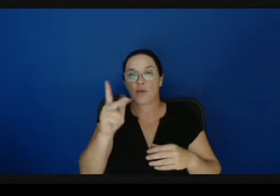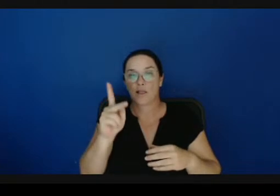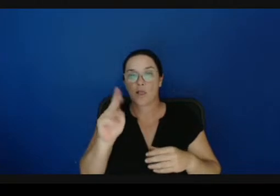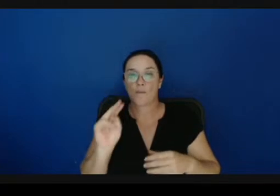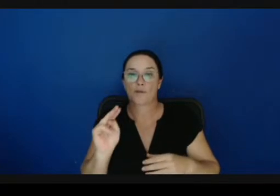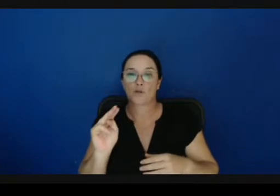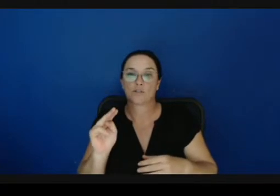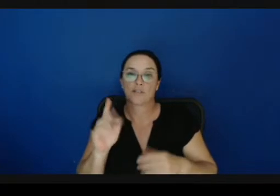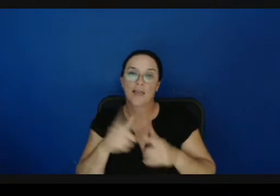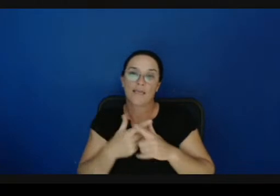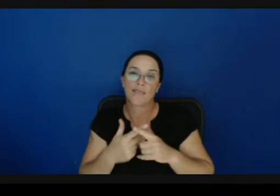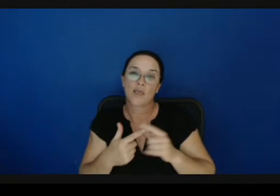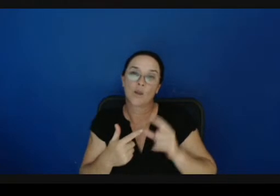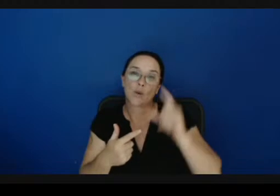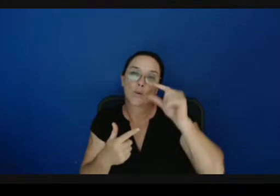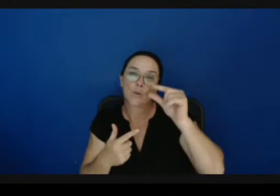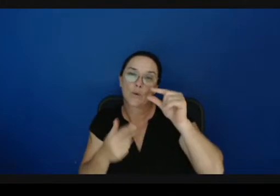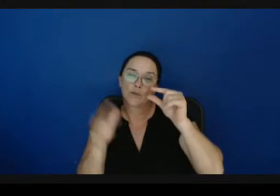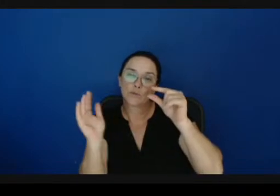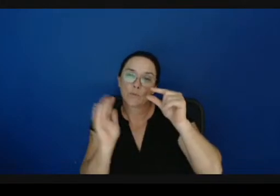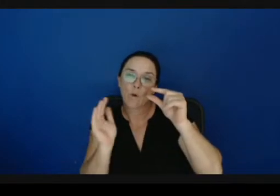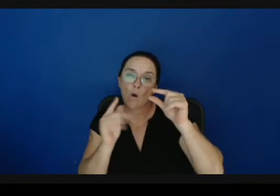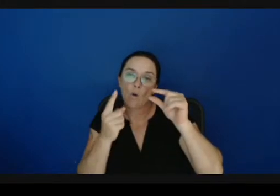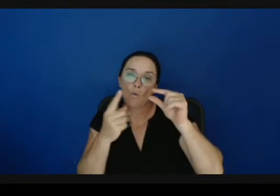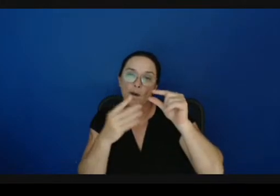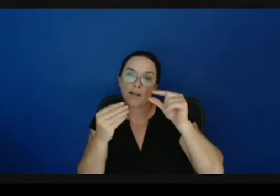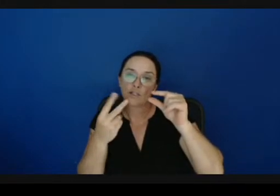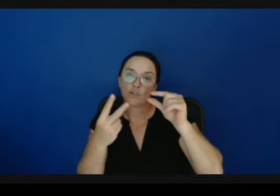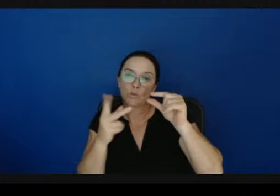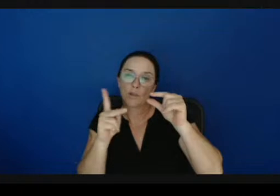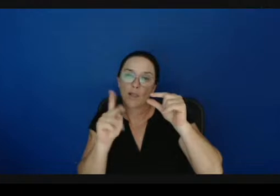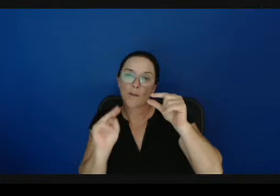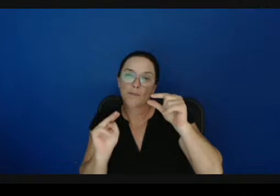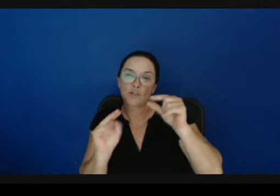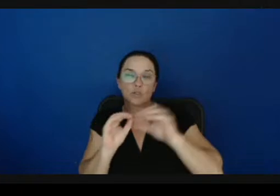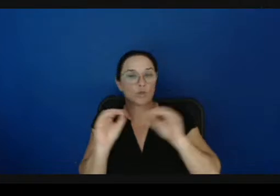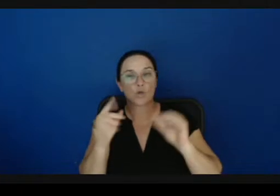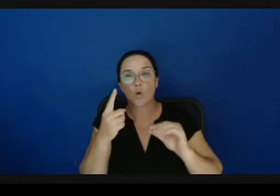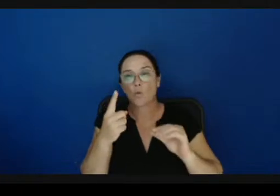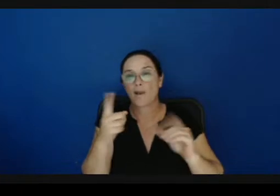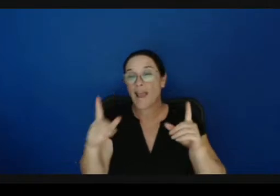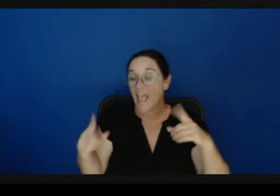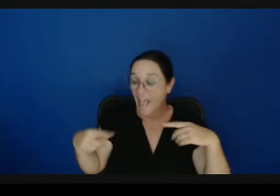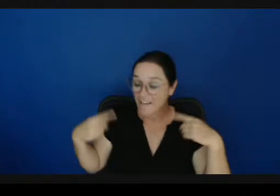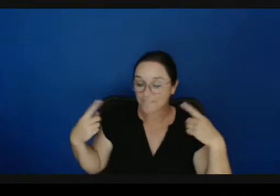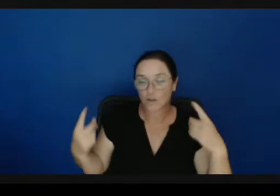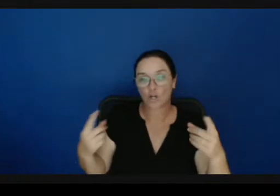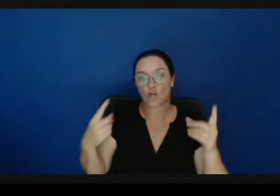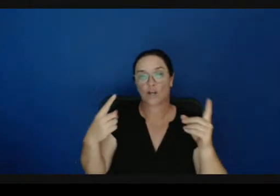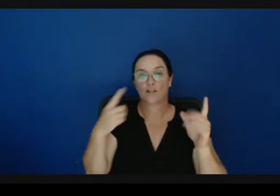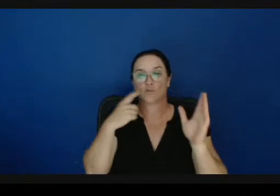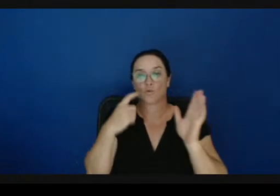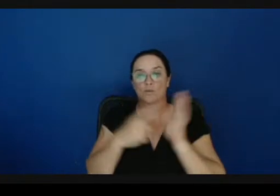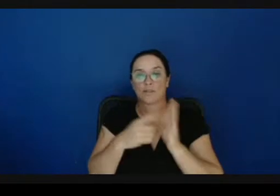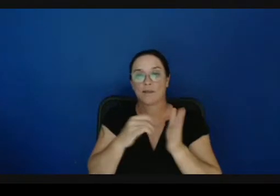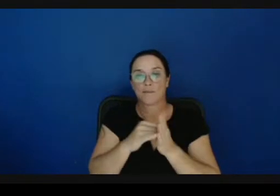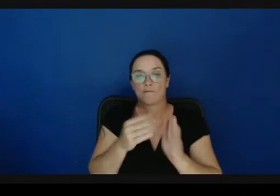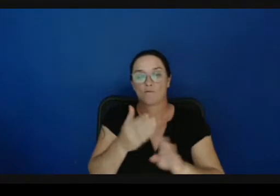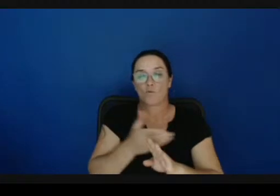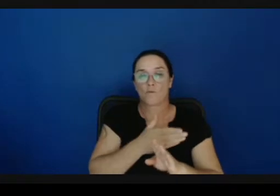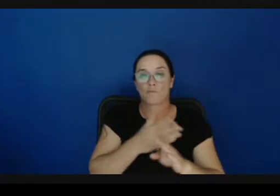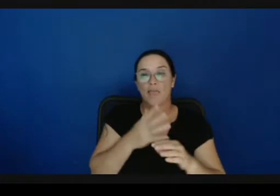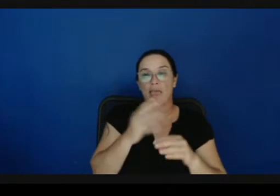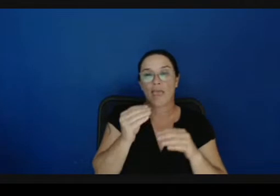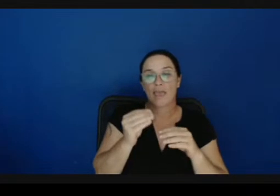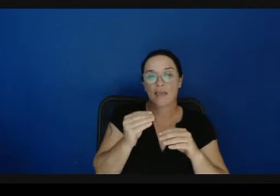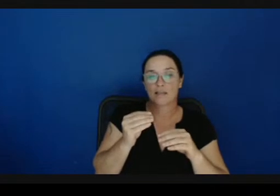one here between 1 and 2 kilometers depth. This is new. No one's ever noted this before, ever. This band right in here. And there's also